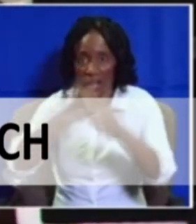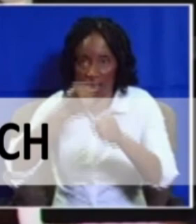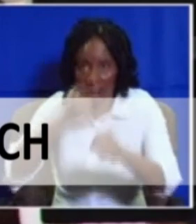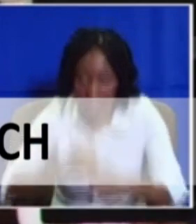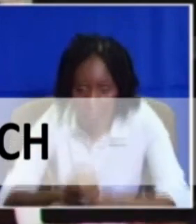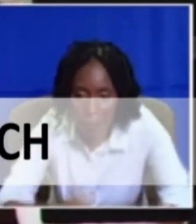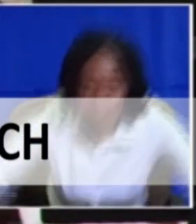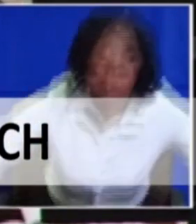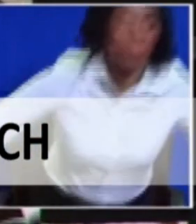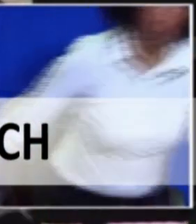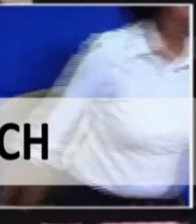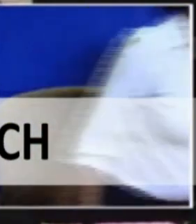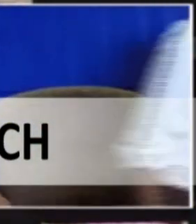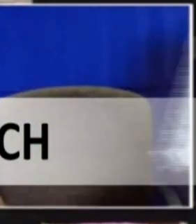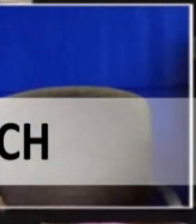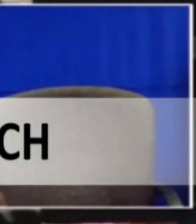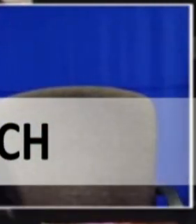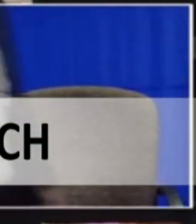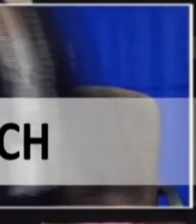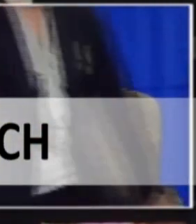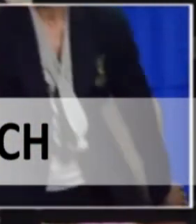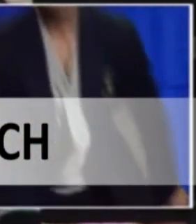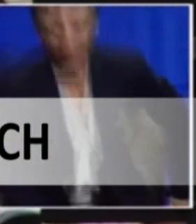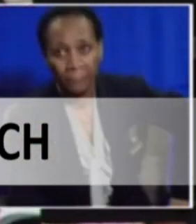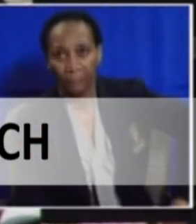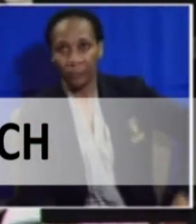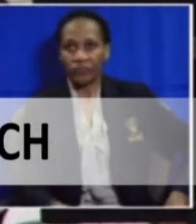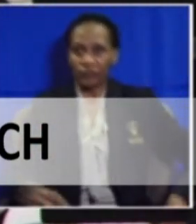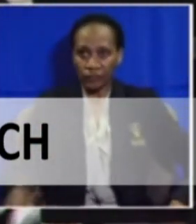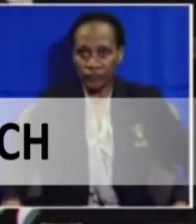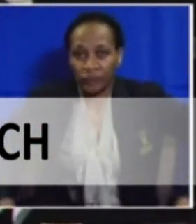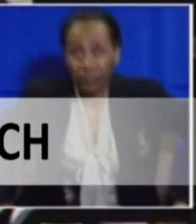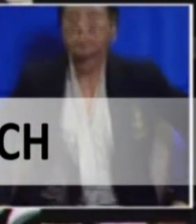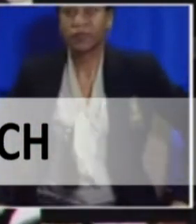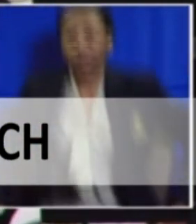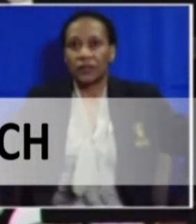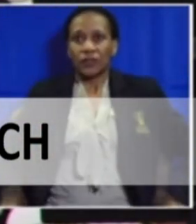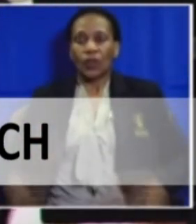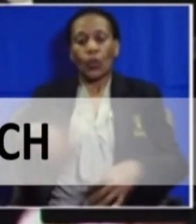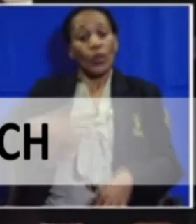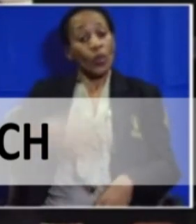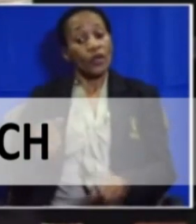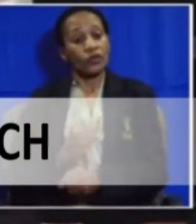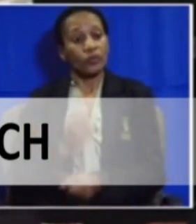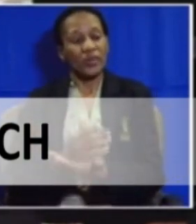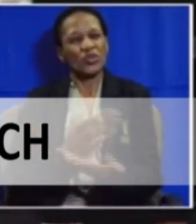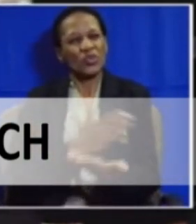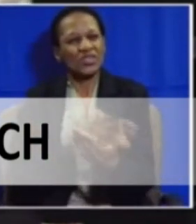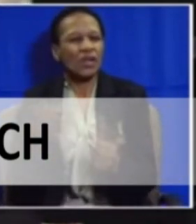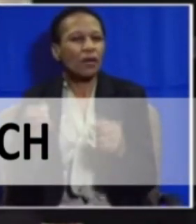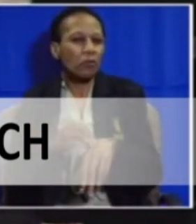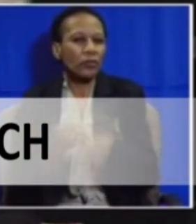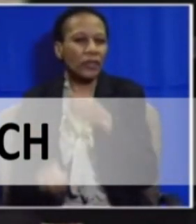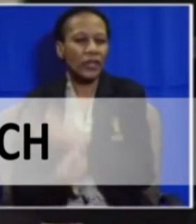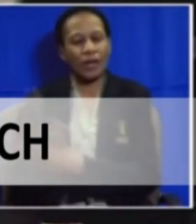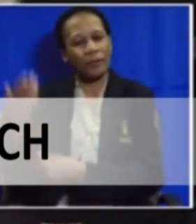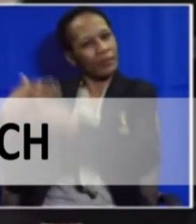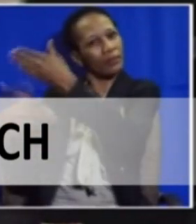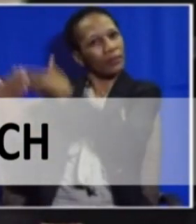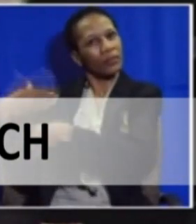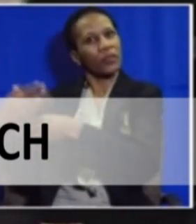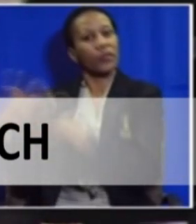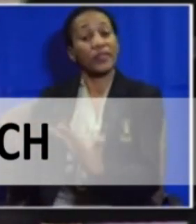those parts of the budget that are permanent in nature, including by arresting historical rapid increase in the public sector wage